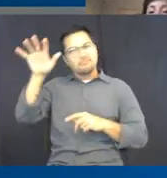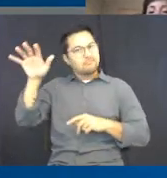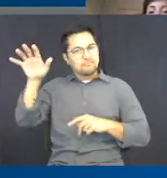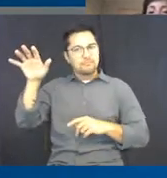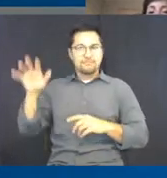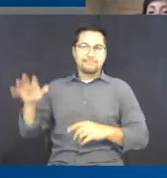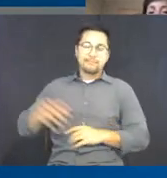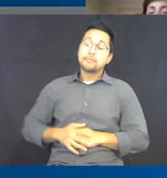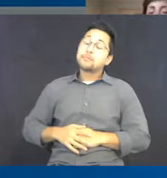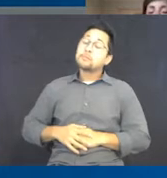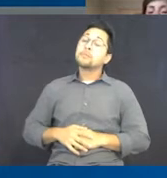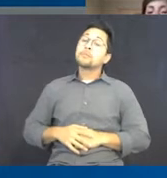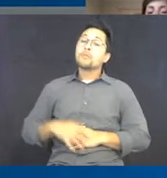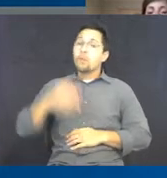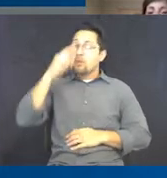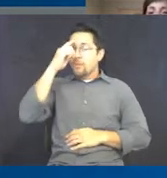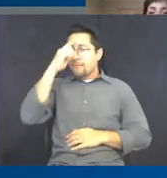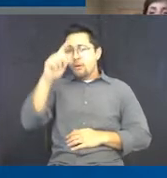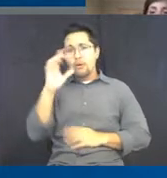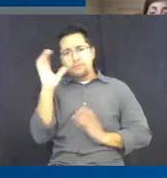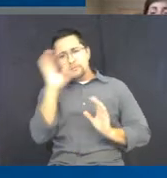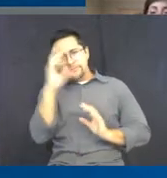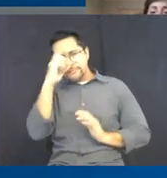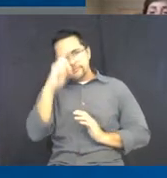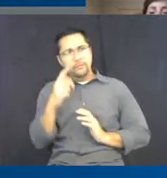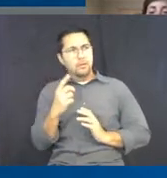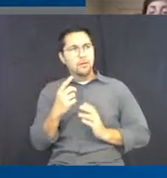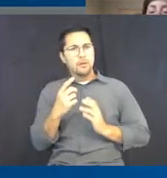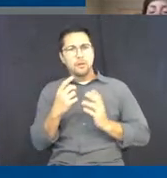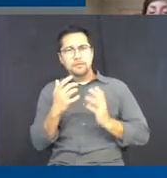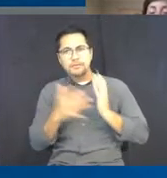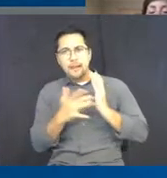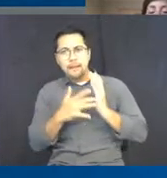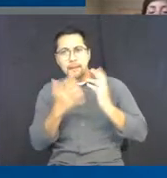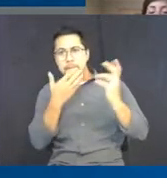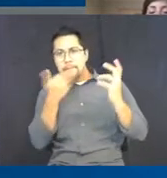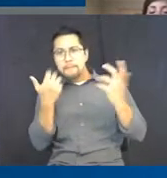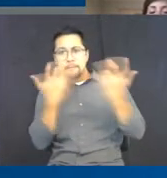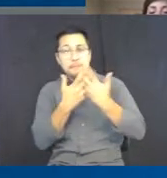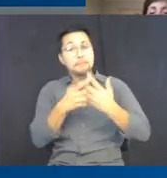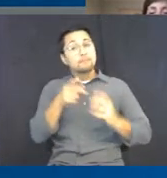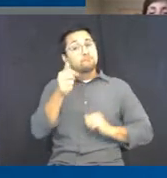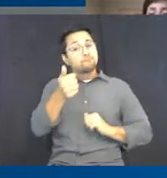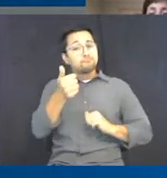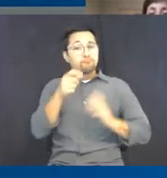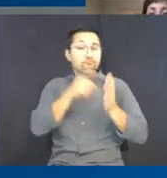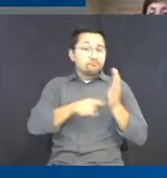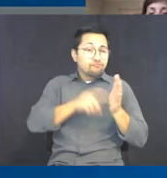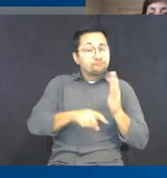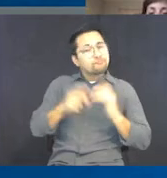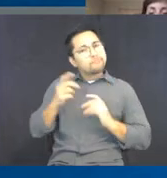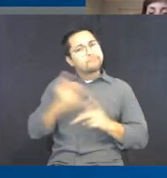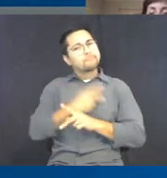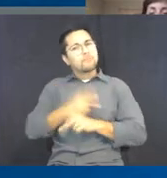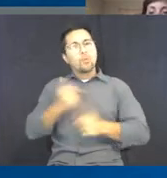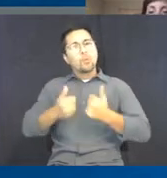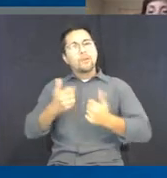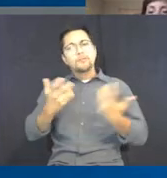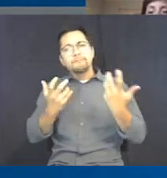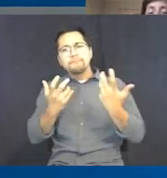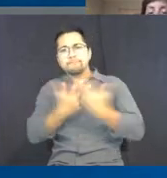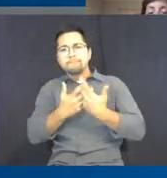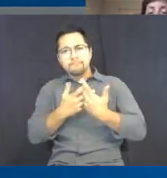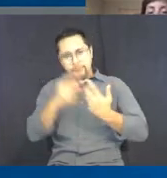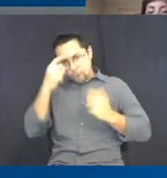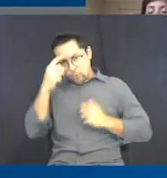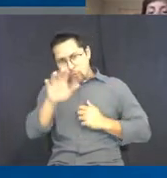medication dispenser that we use, I actually use with my dad, so I'm a big fan of. You can set up to 28 doses in advance. And